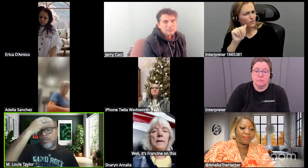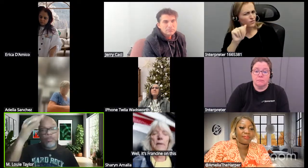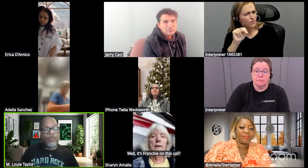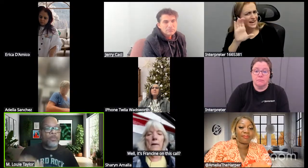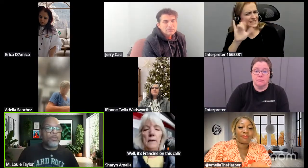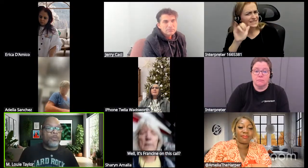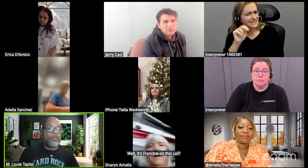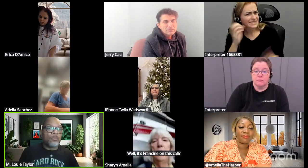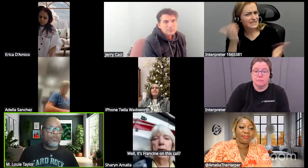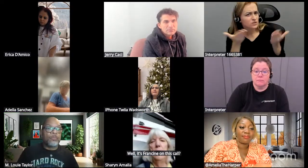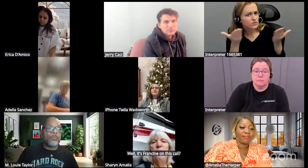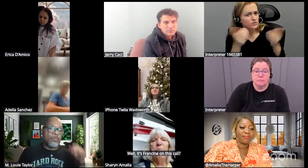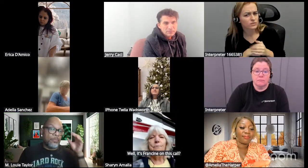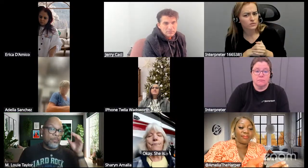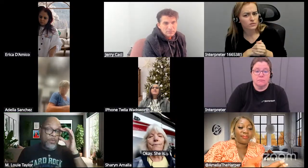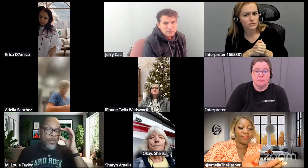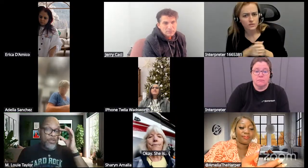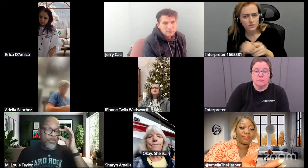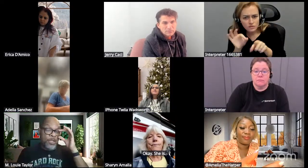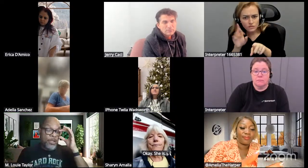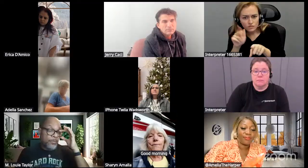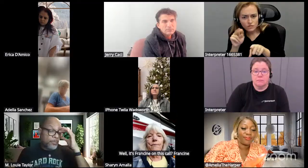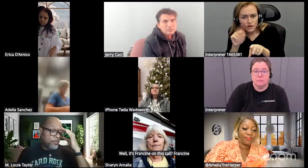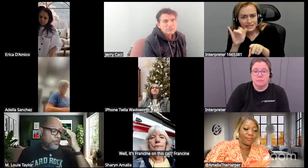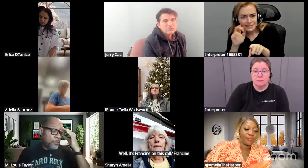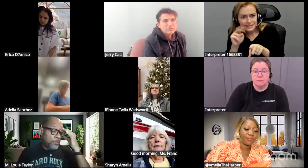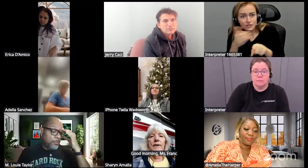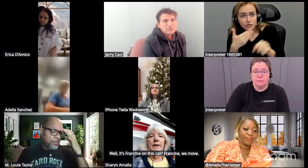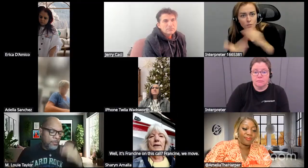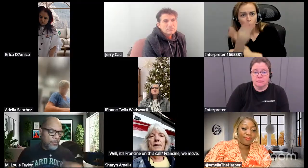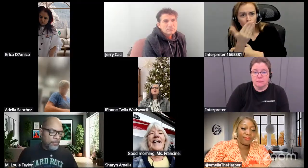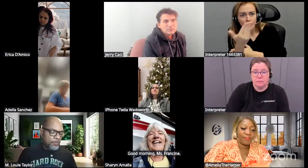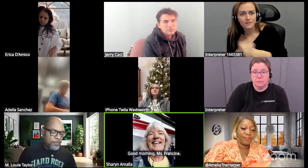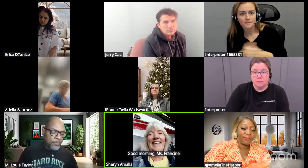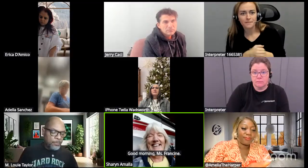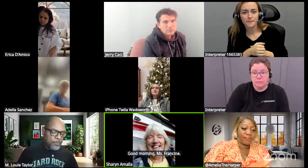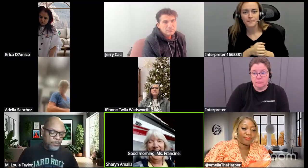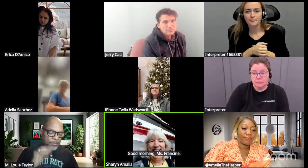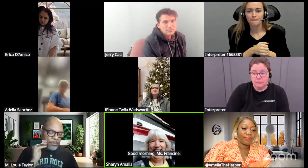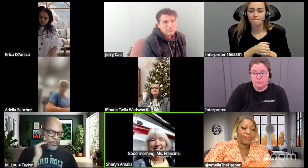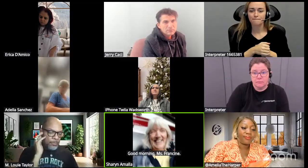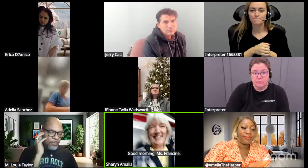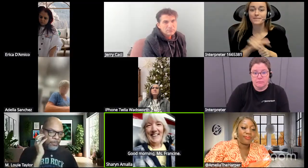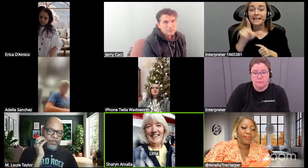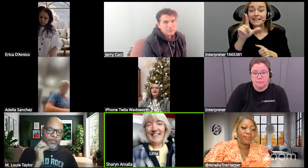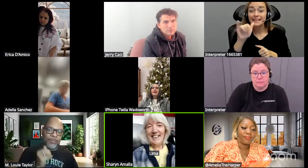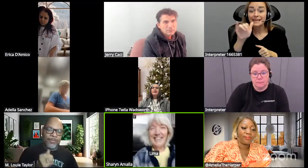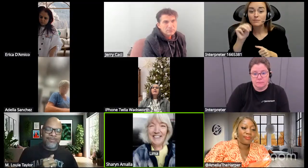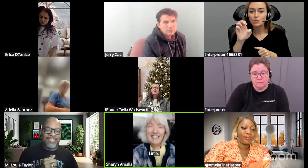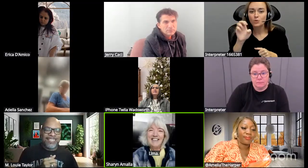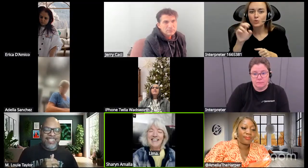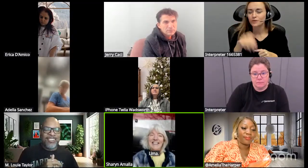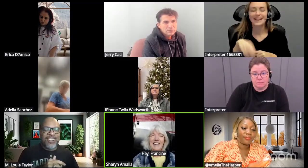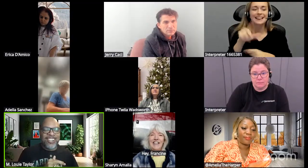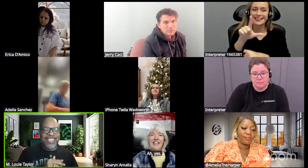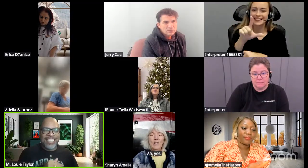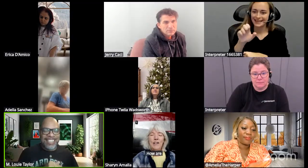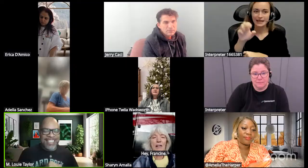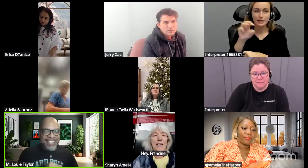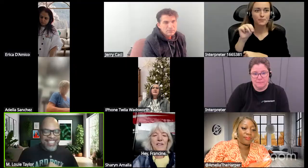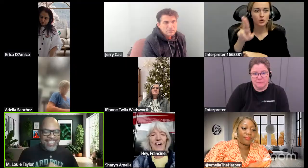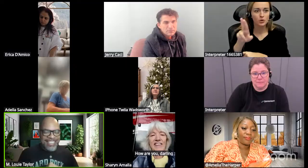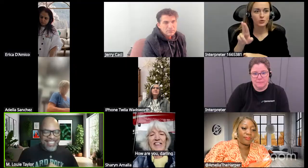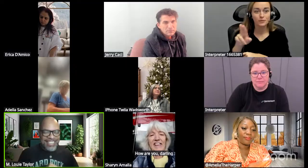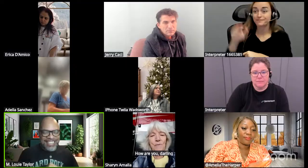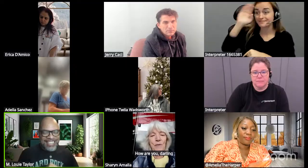is. Francine? Good morning, Miss Francine. Limu. Limu. Hi. Hey, Francine. How are you, darling? Good morning,